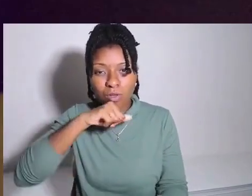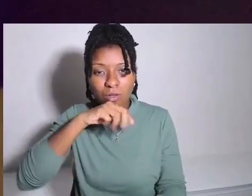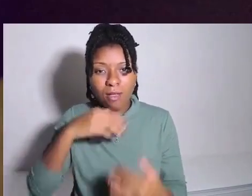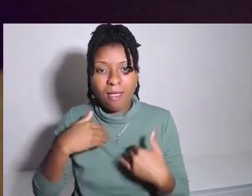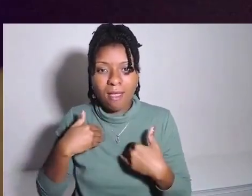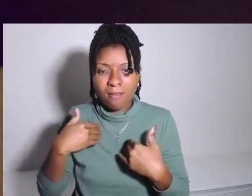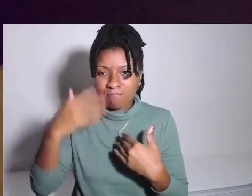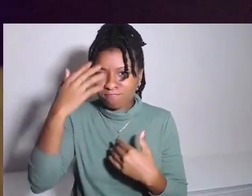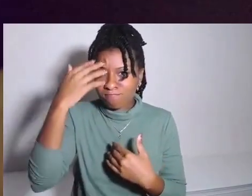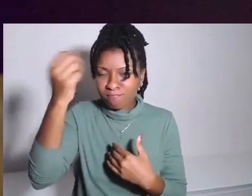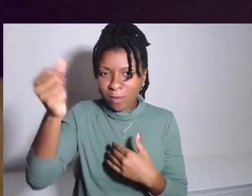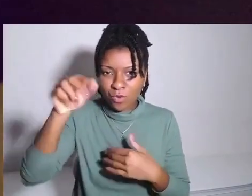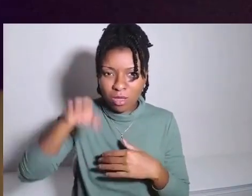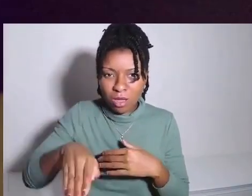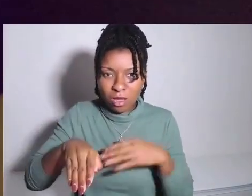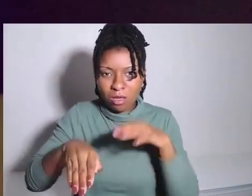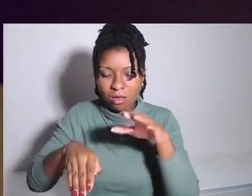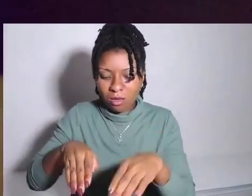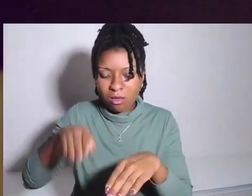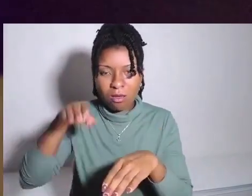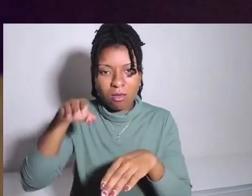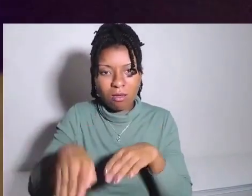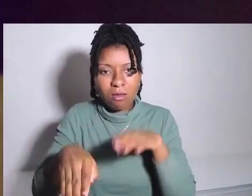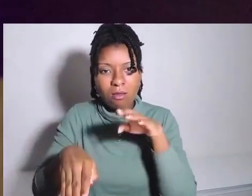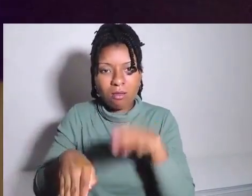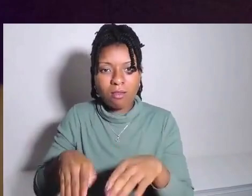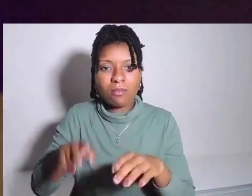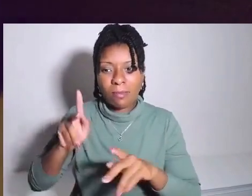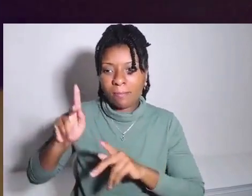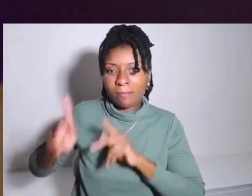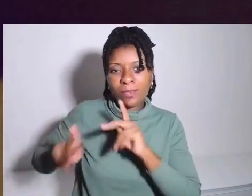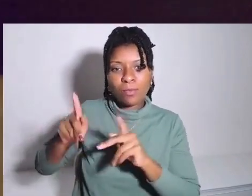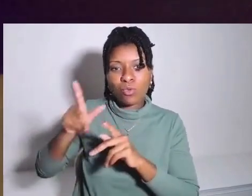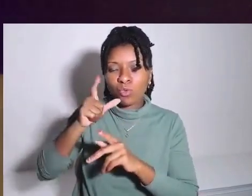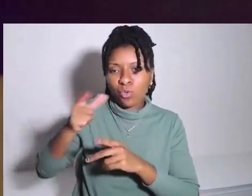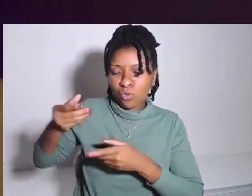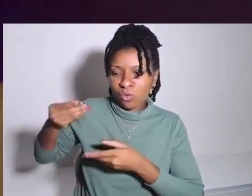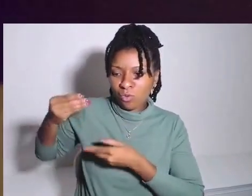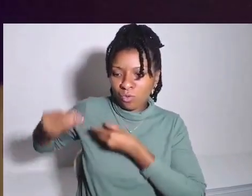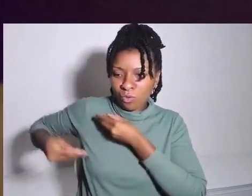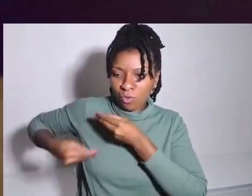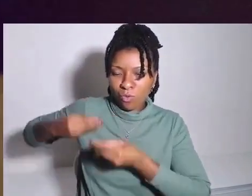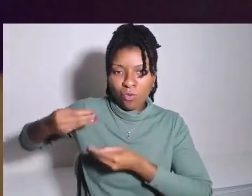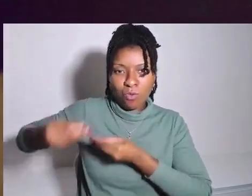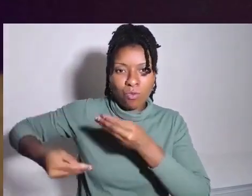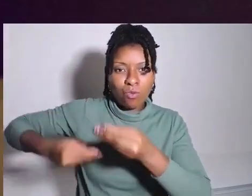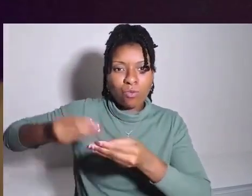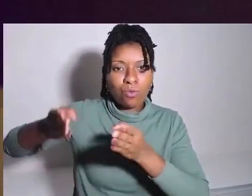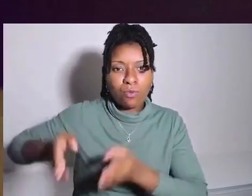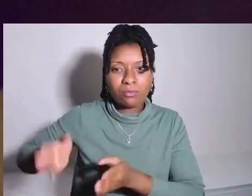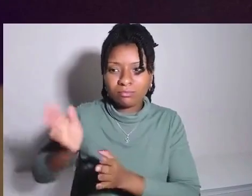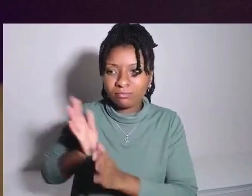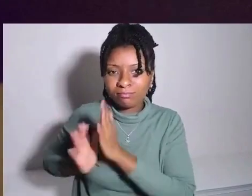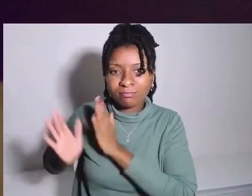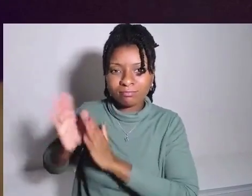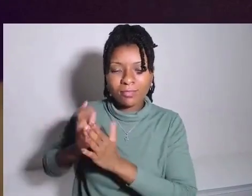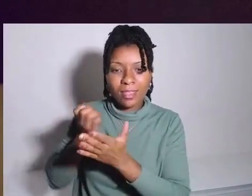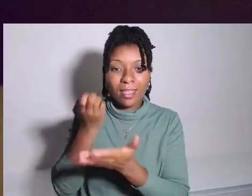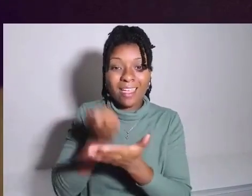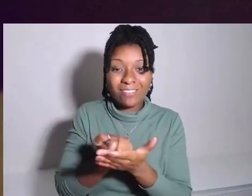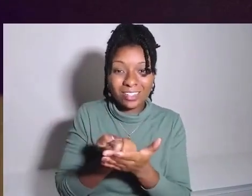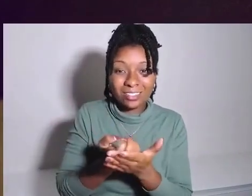come way before, evidence of things seen and unseen, but